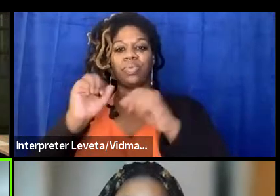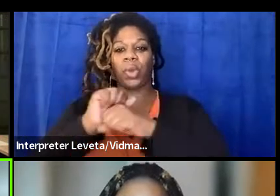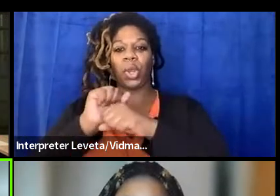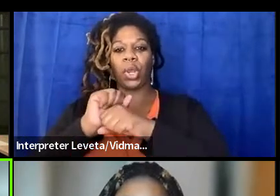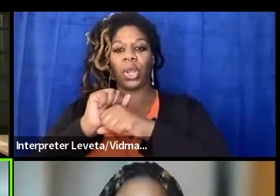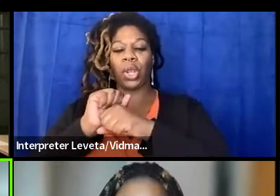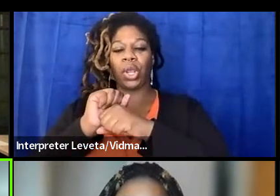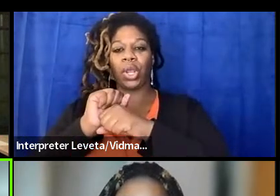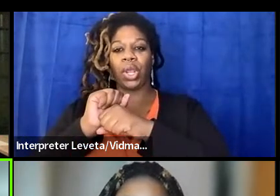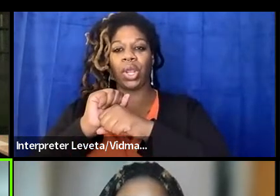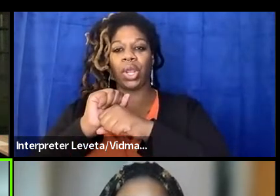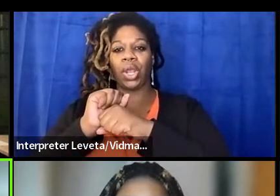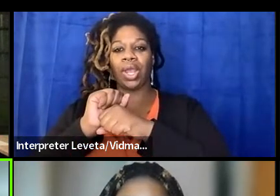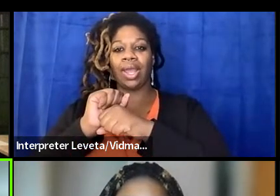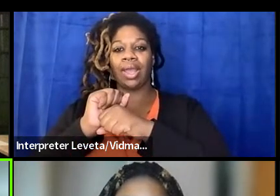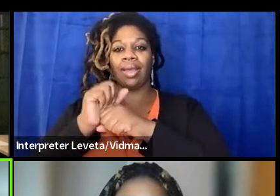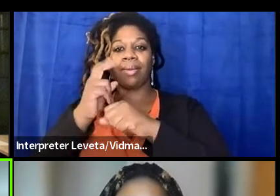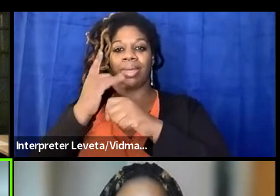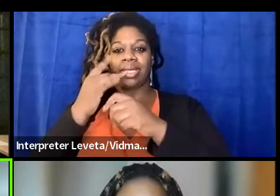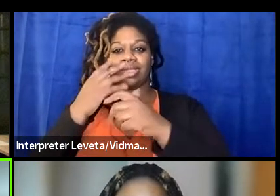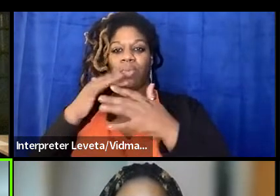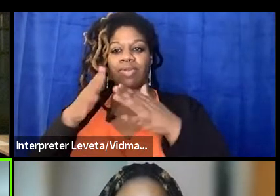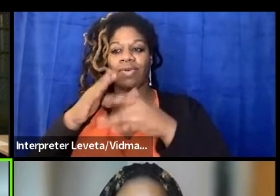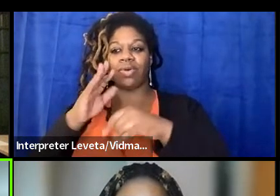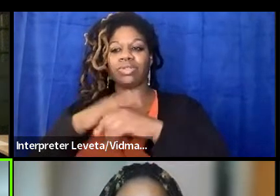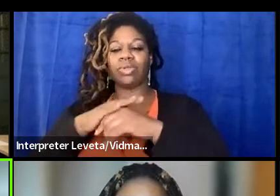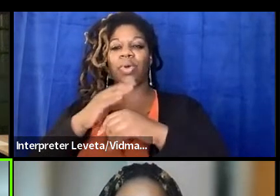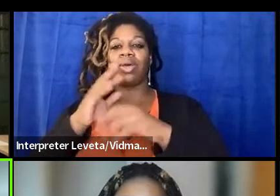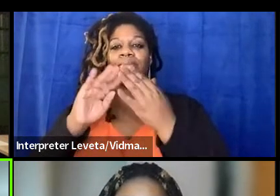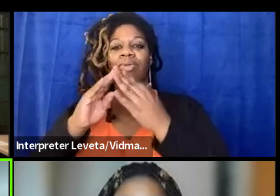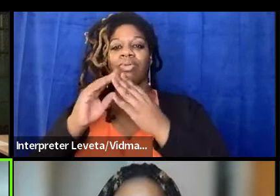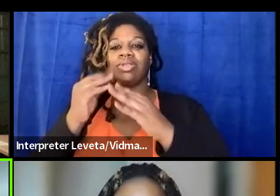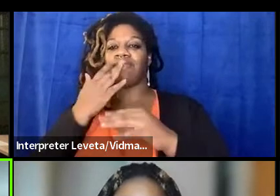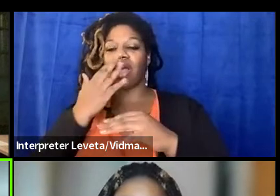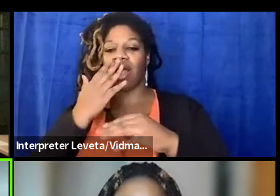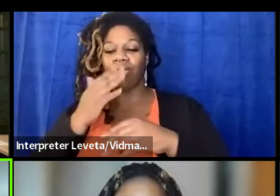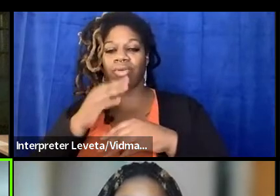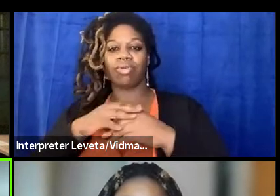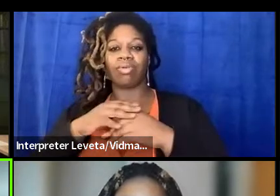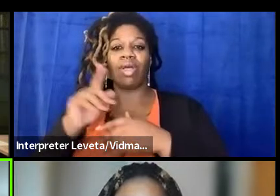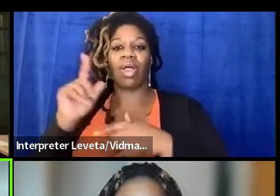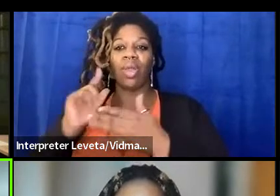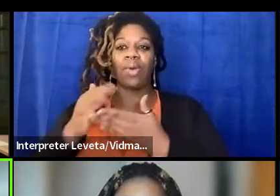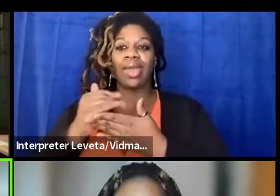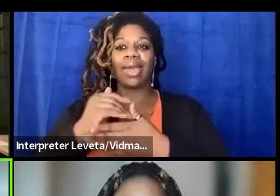on communities of color, disenfranchised communities, low-income communities.